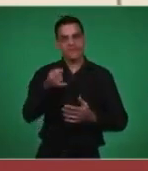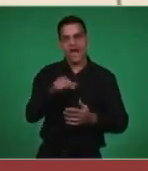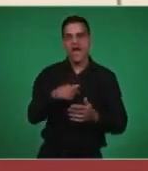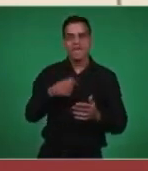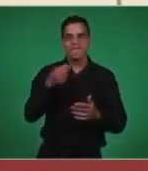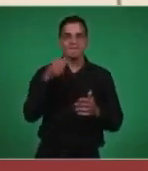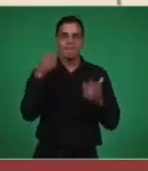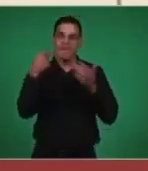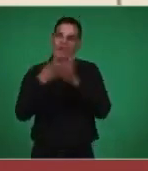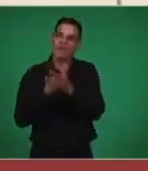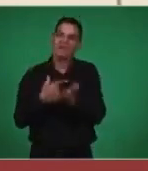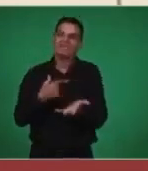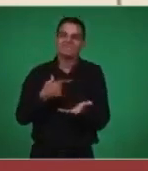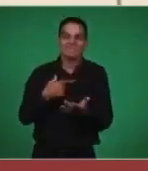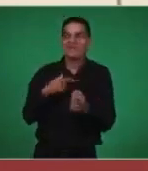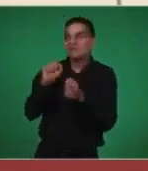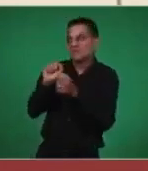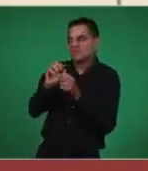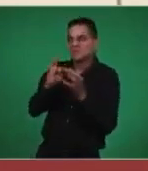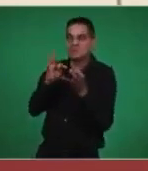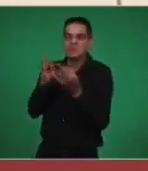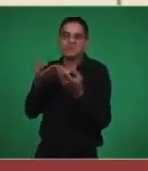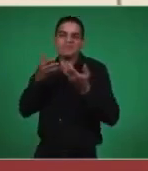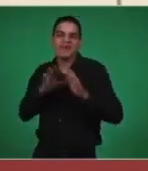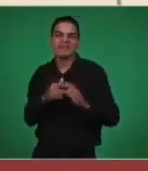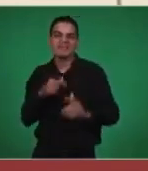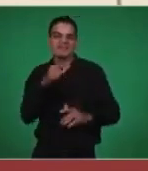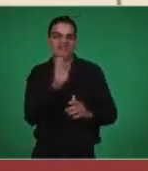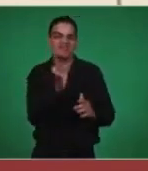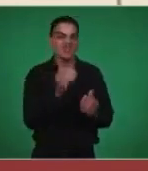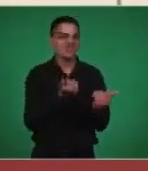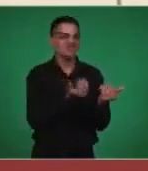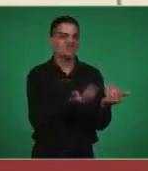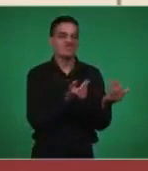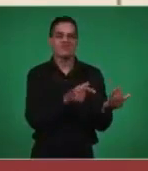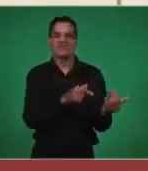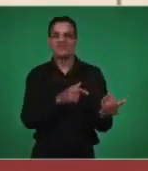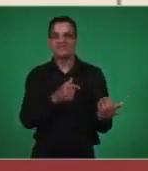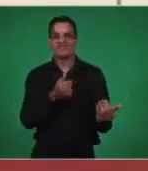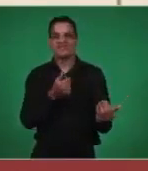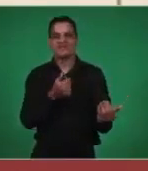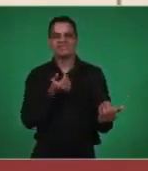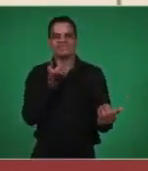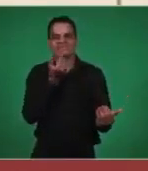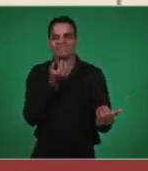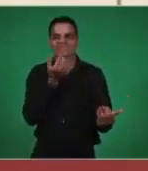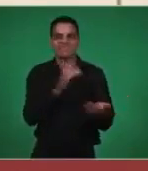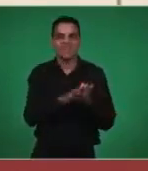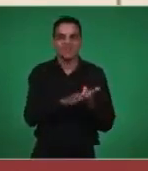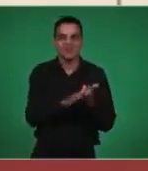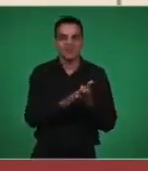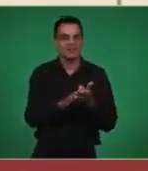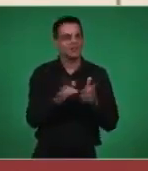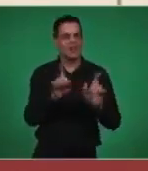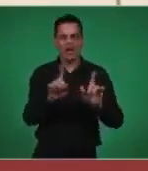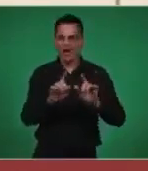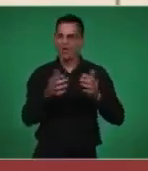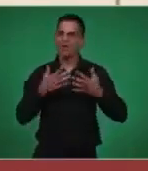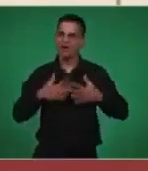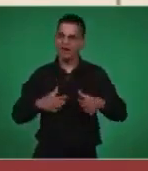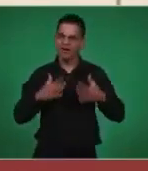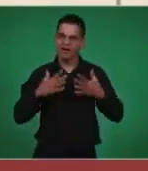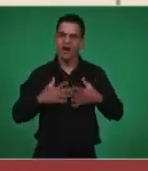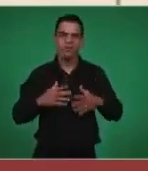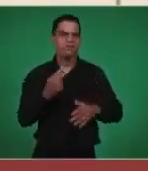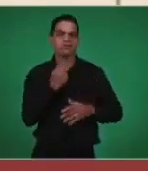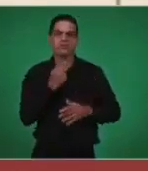up. But you might ask, I have done everything, my child is now youth. Do not give up. In fact,